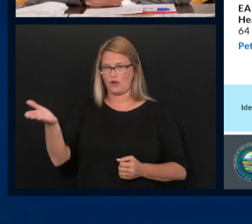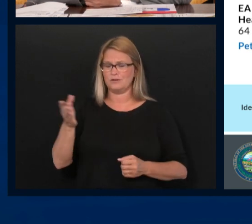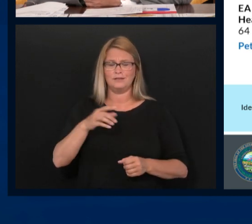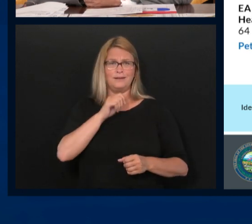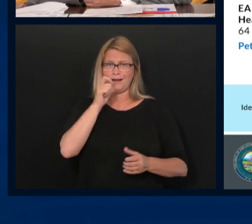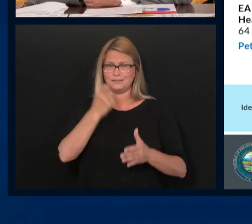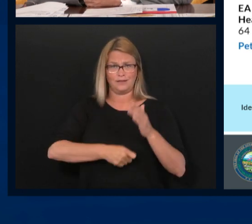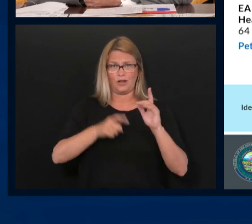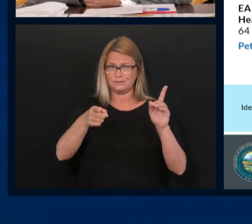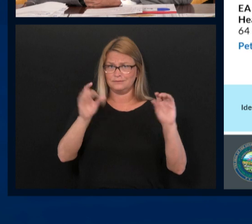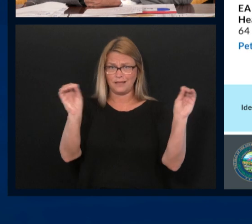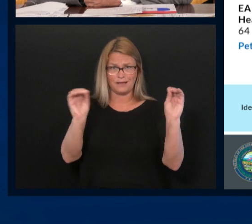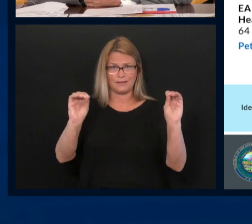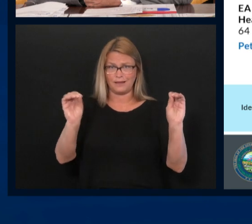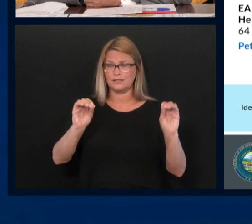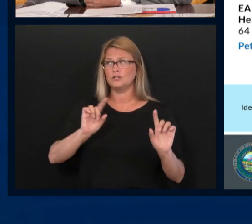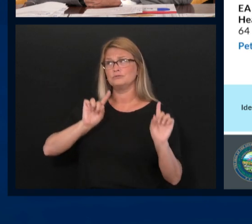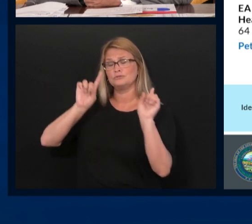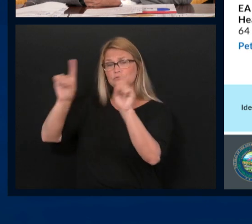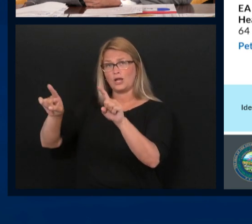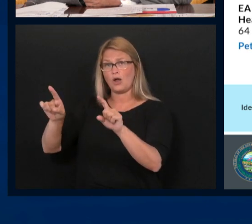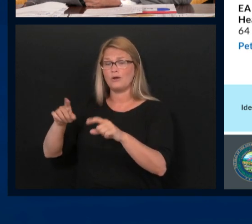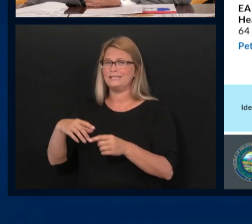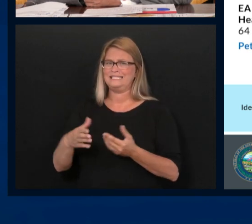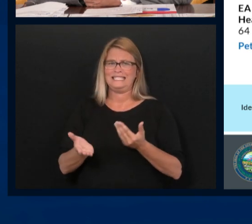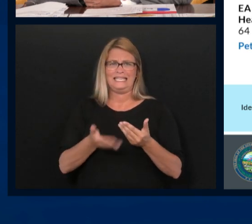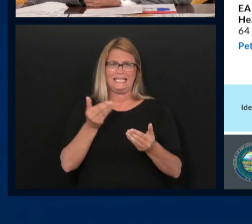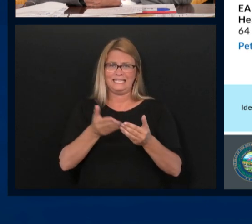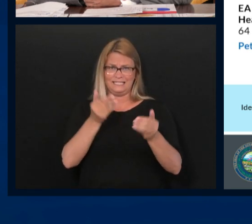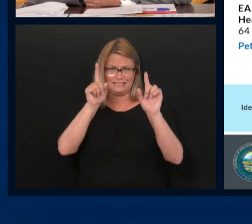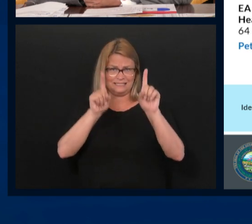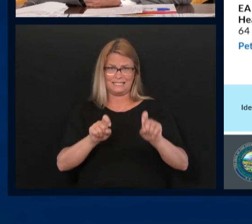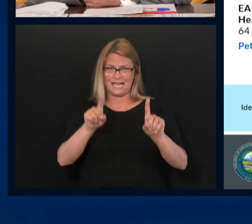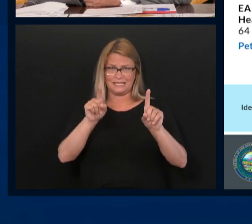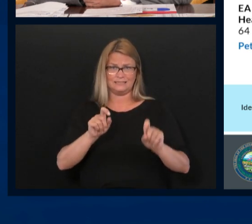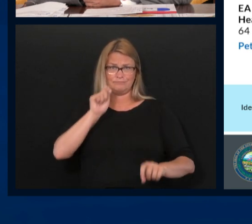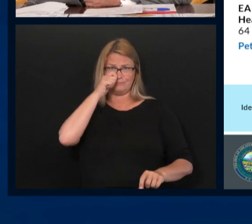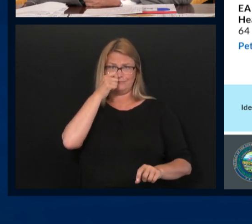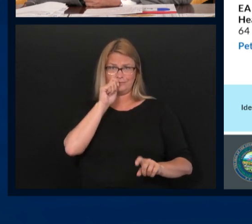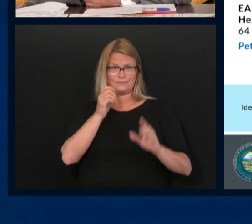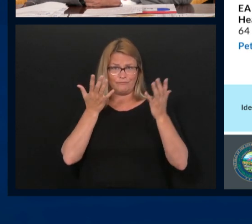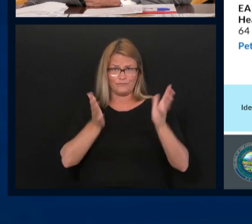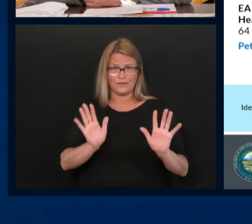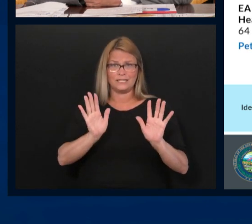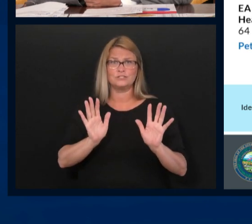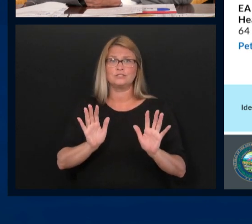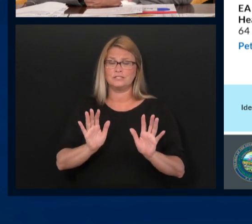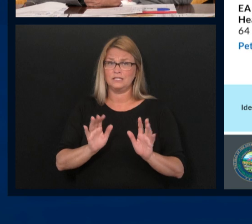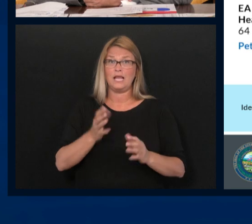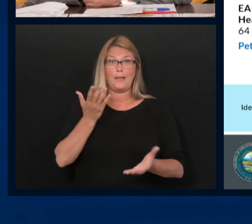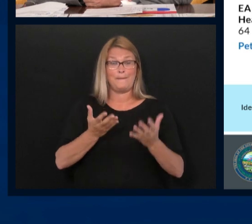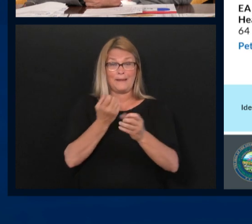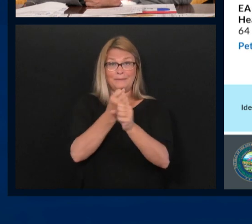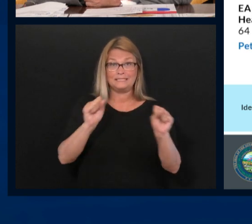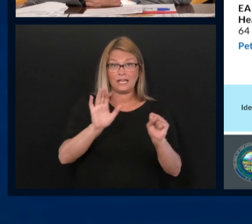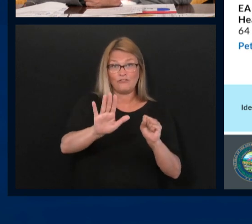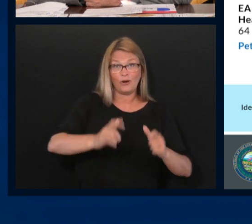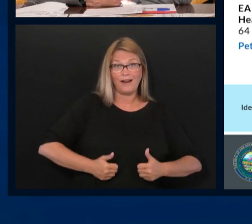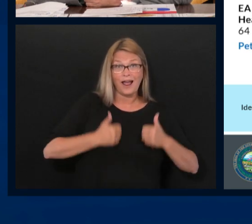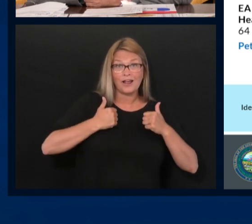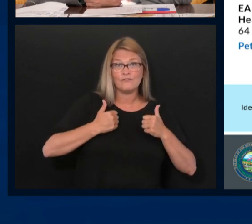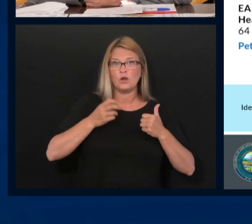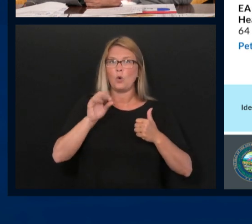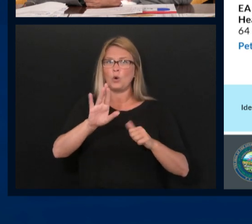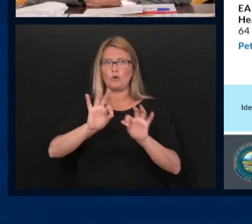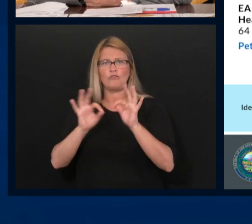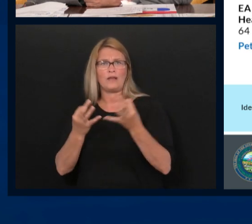nickel, and absolutely it's painless, and we'll get a test, and it may very well end up saving your life or one of your